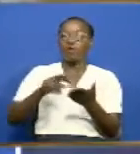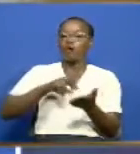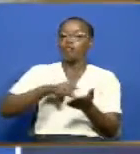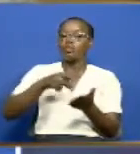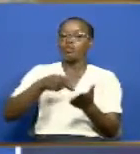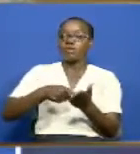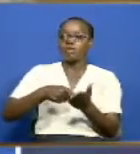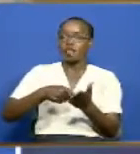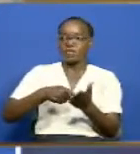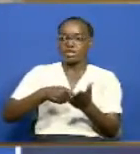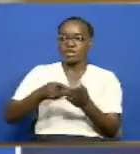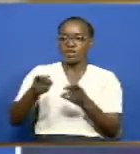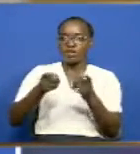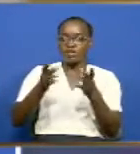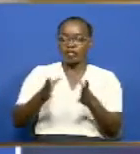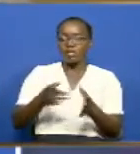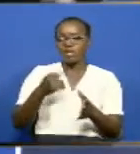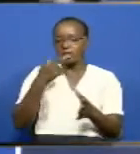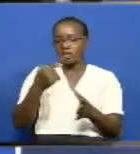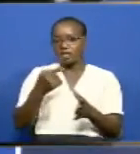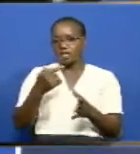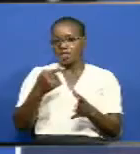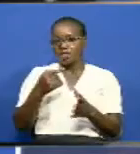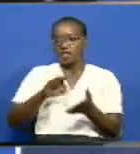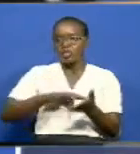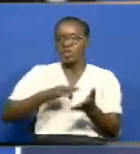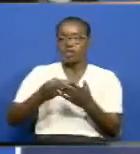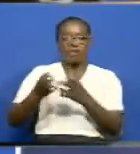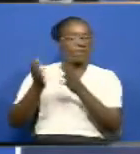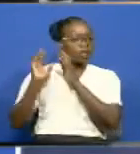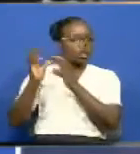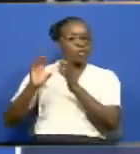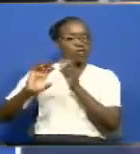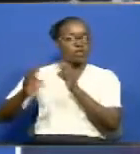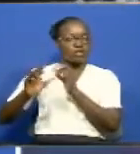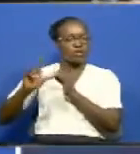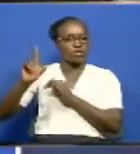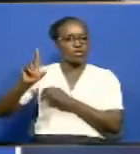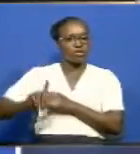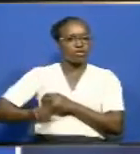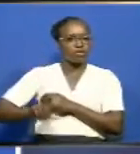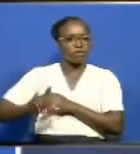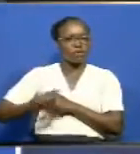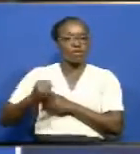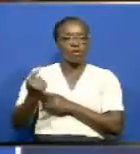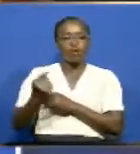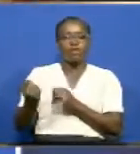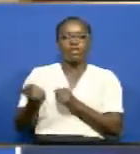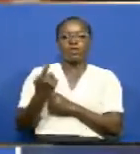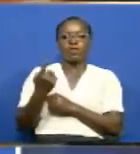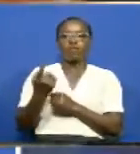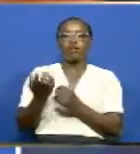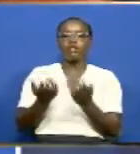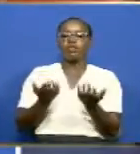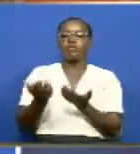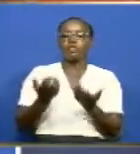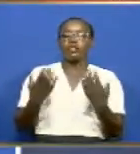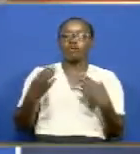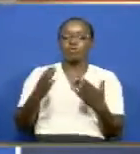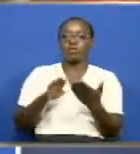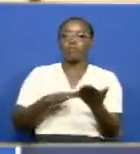Luis Cabucho, said the uptake of the fund in Kilifi County was at its lowest and only 11 business people had